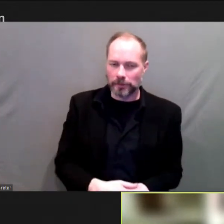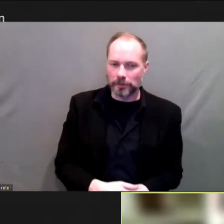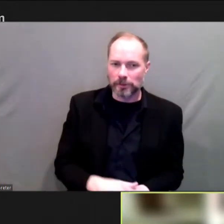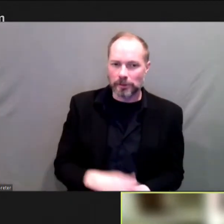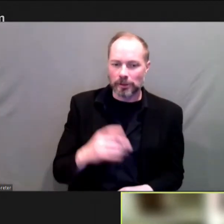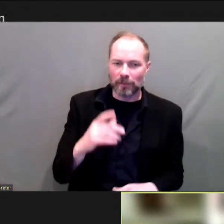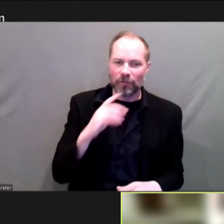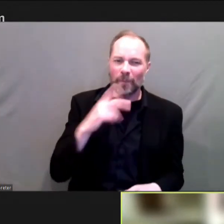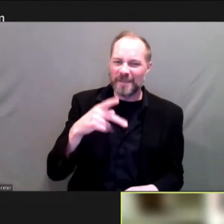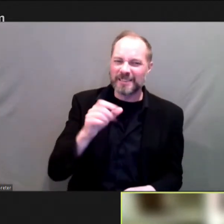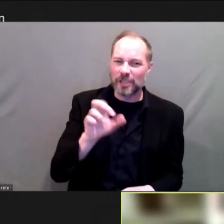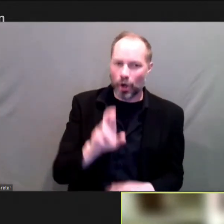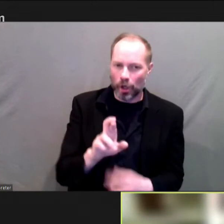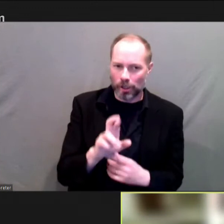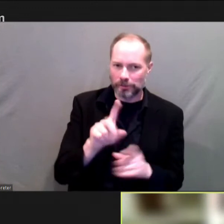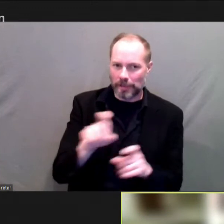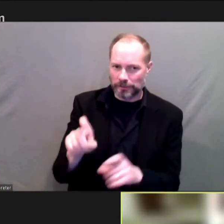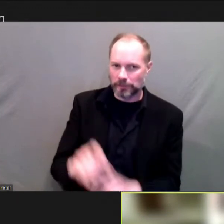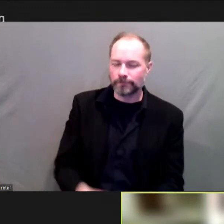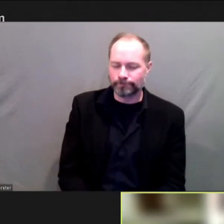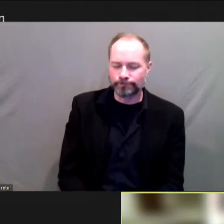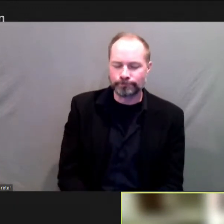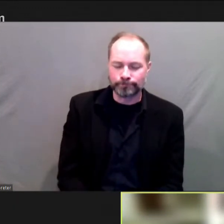for our PCR tests.